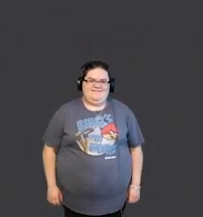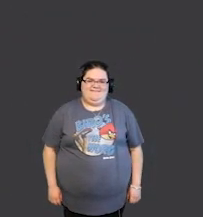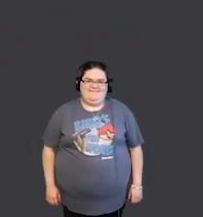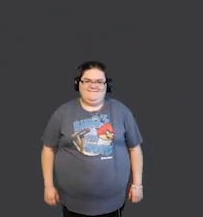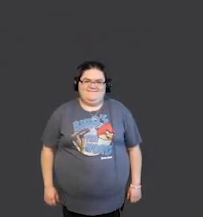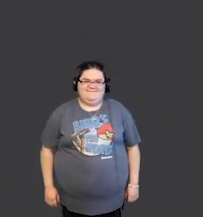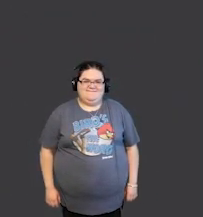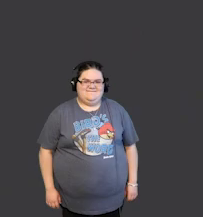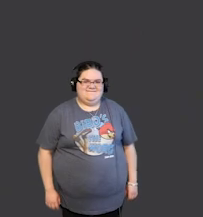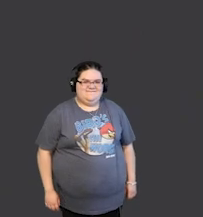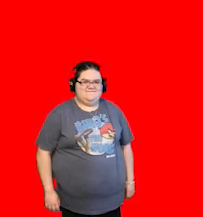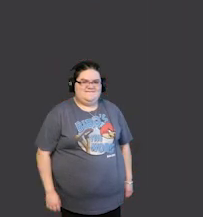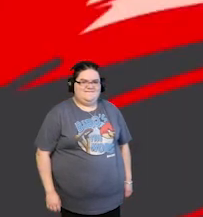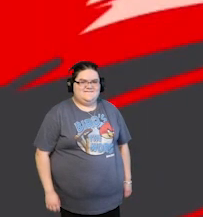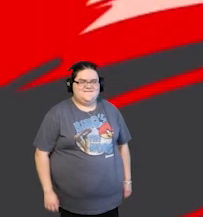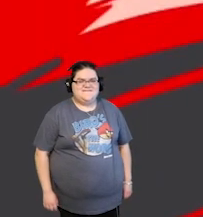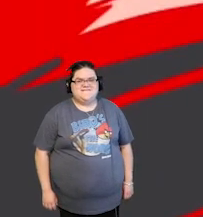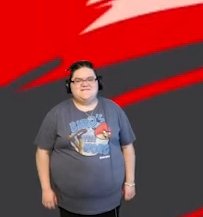Right.